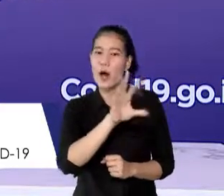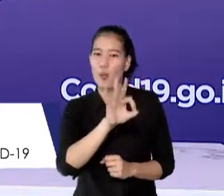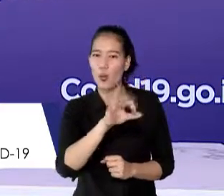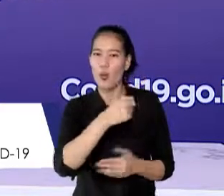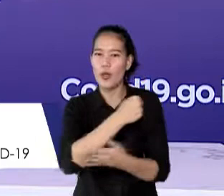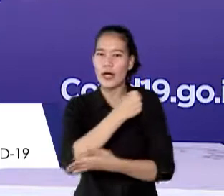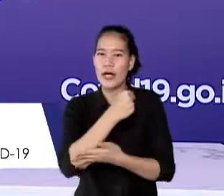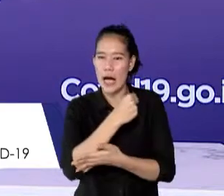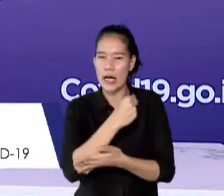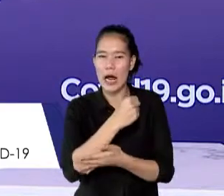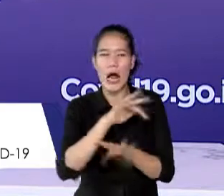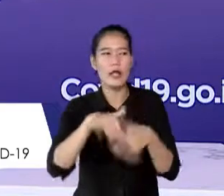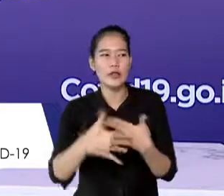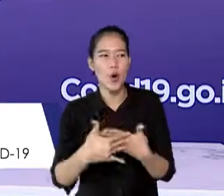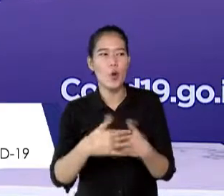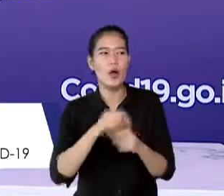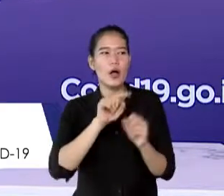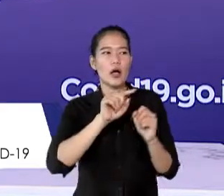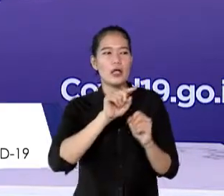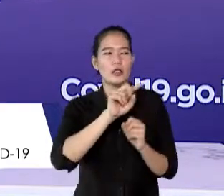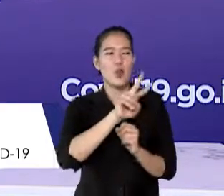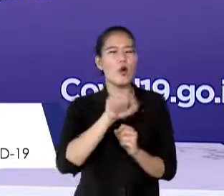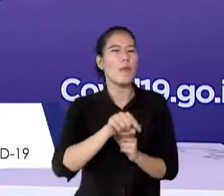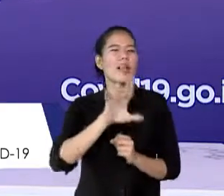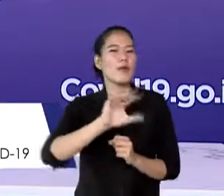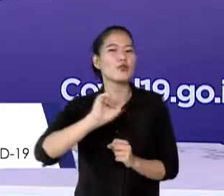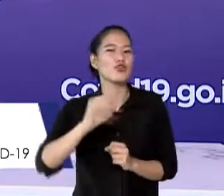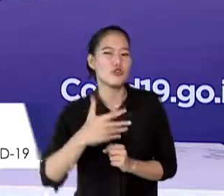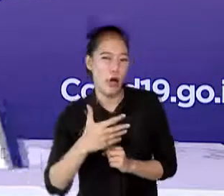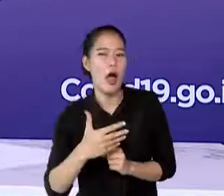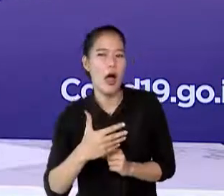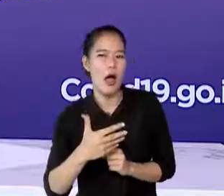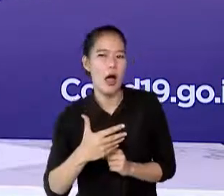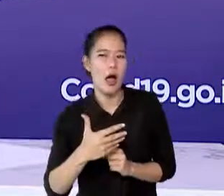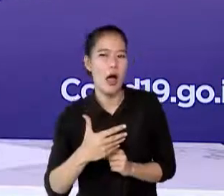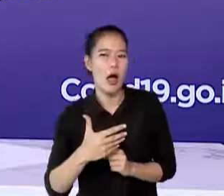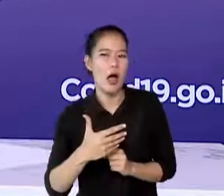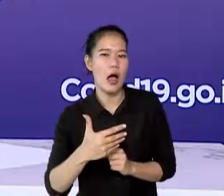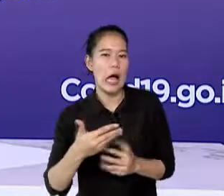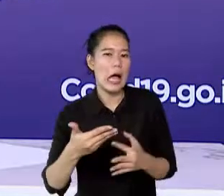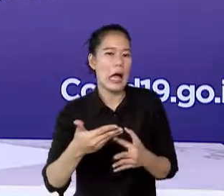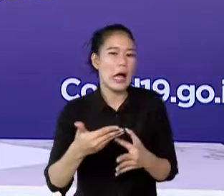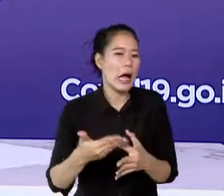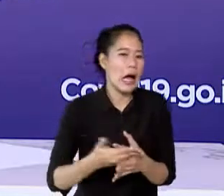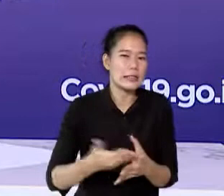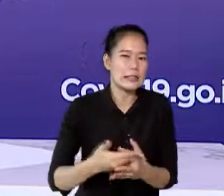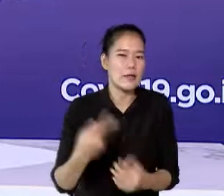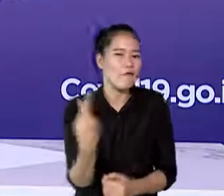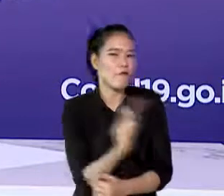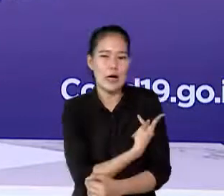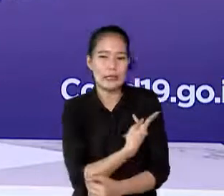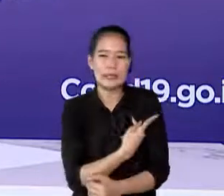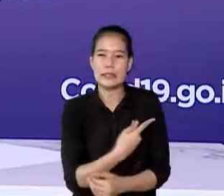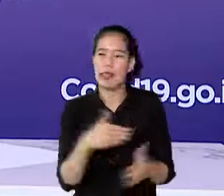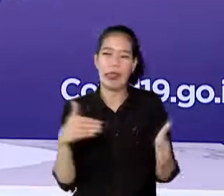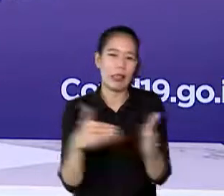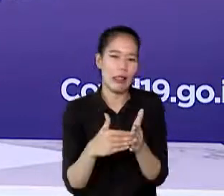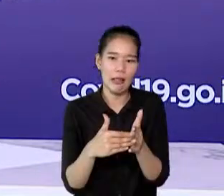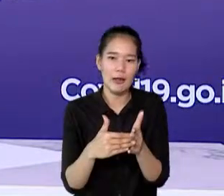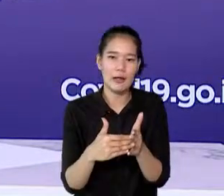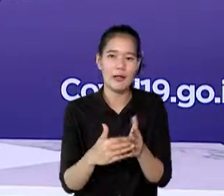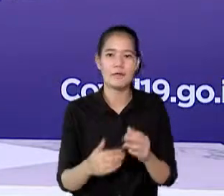to 2.5 billion people, have not been able to access these vaccines